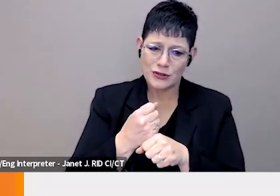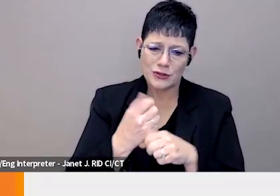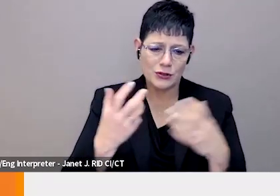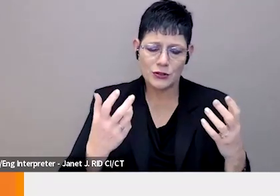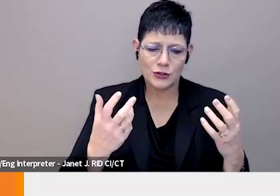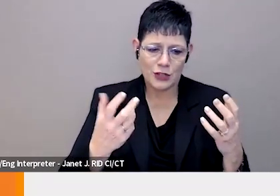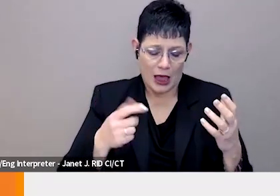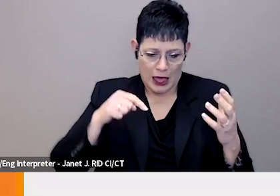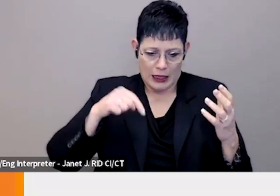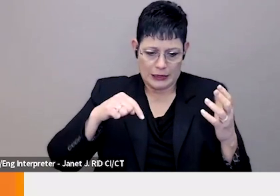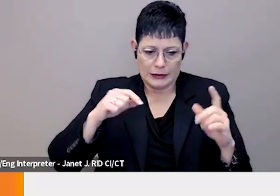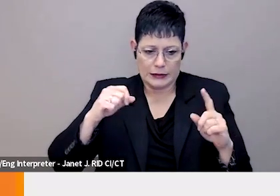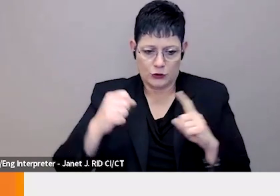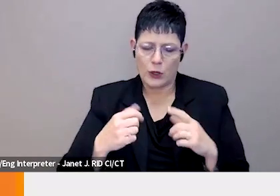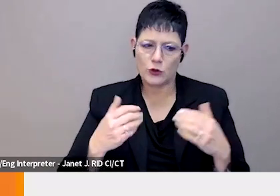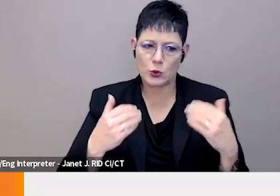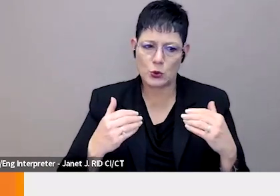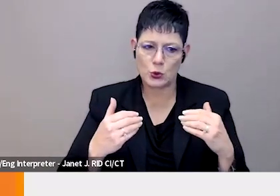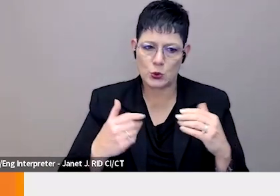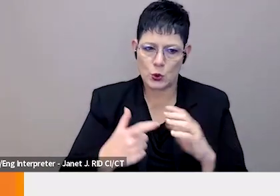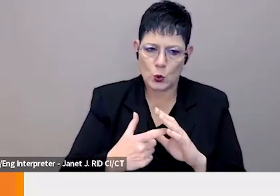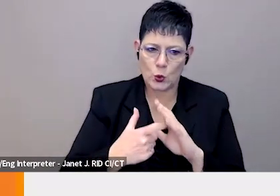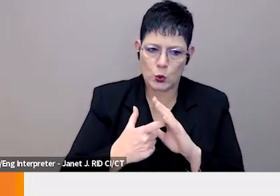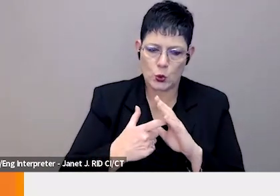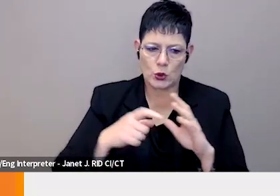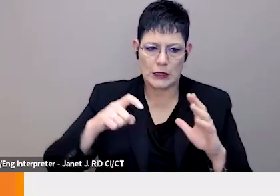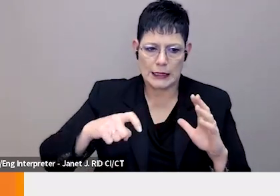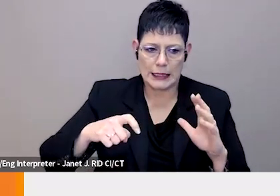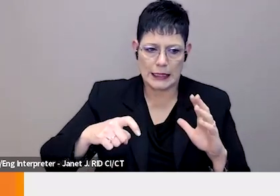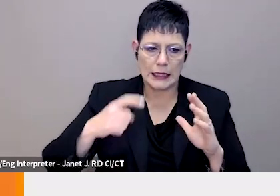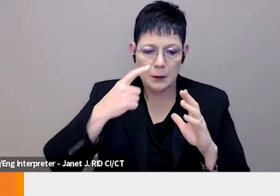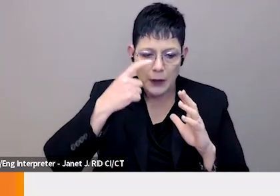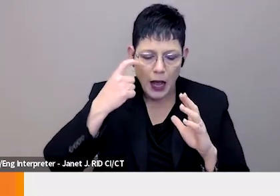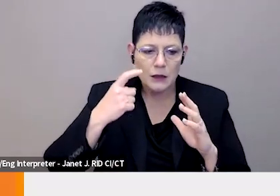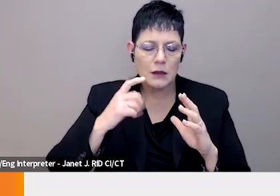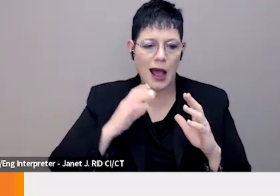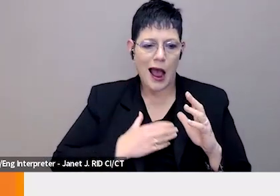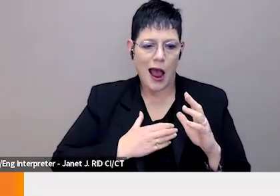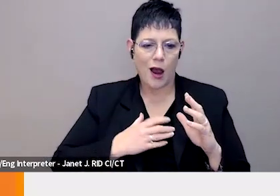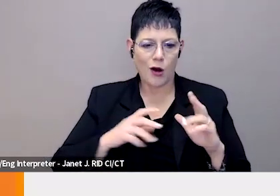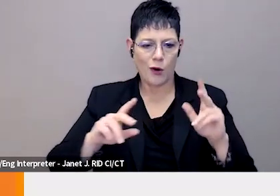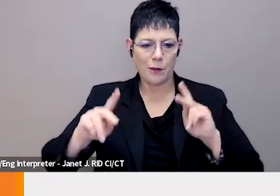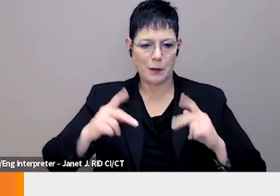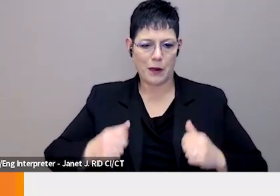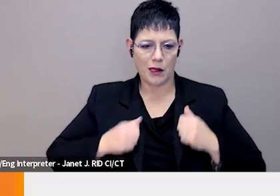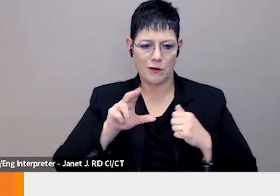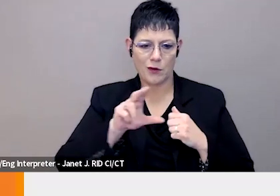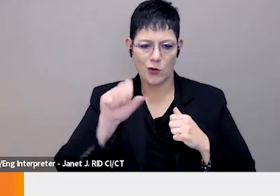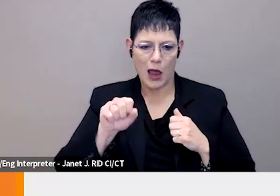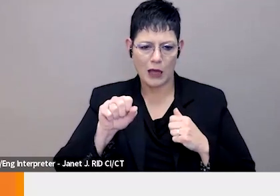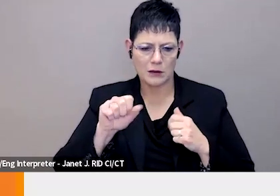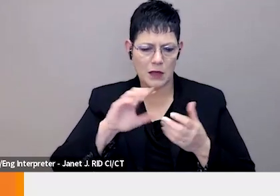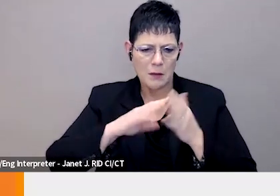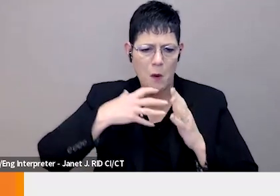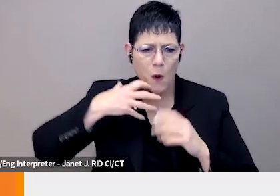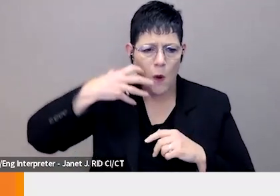crisis we have a rapidly aging population and we don't have a stabilized workforce because of the conditions. And so we